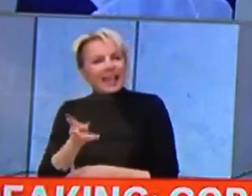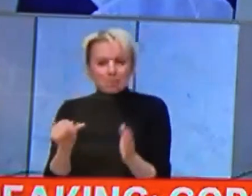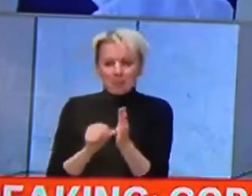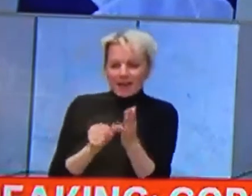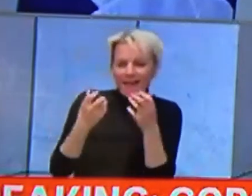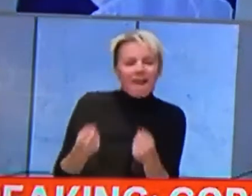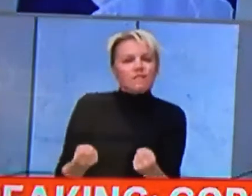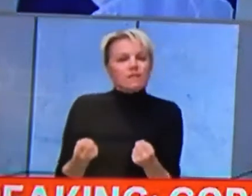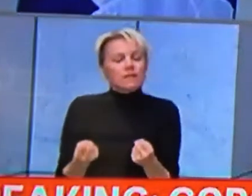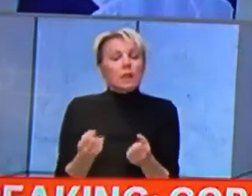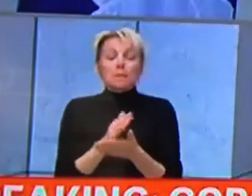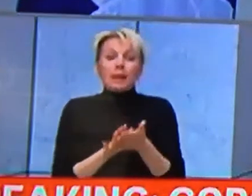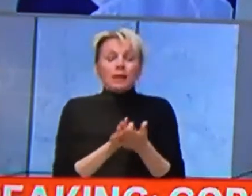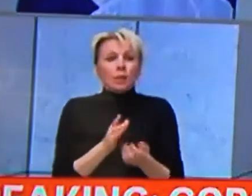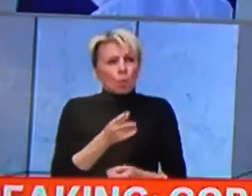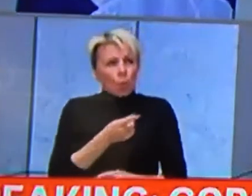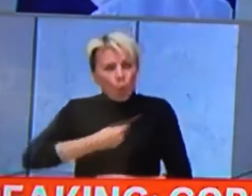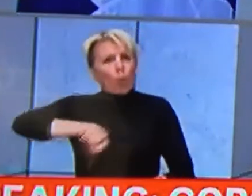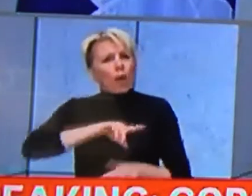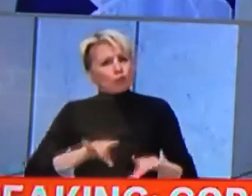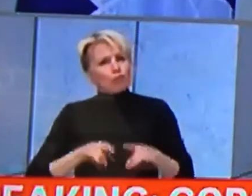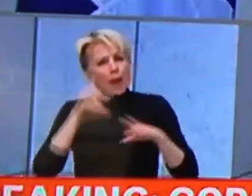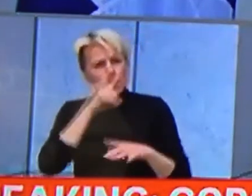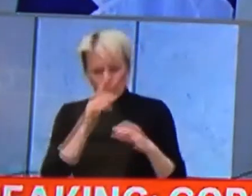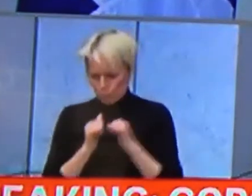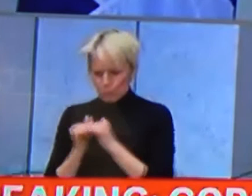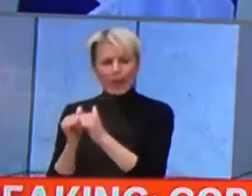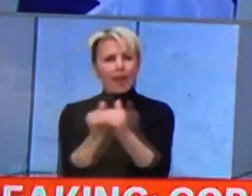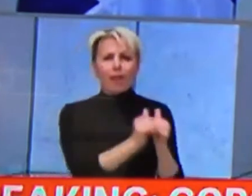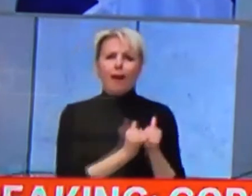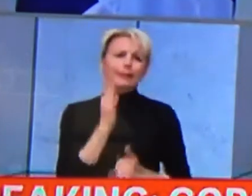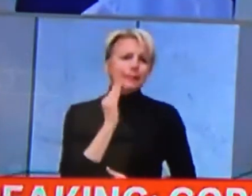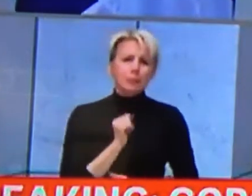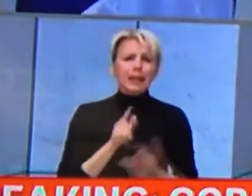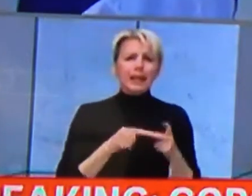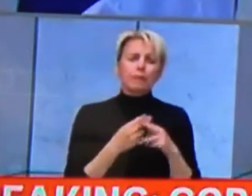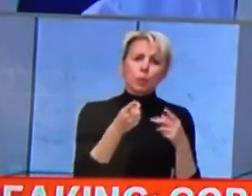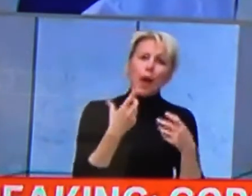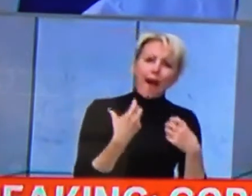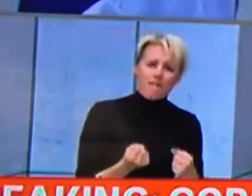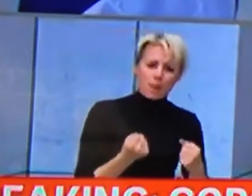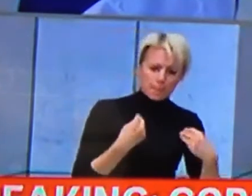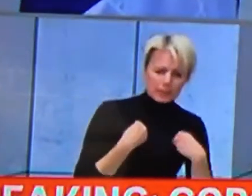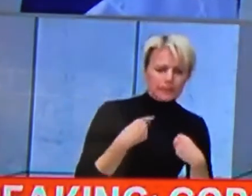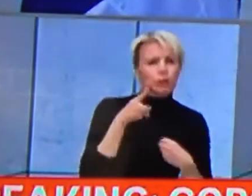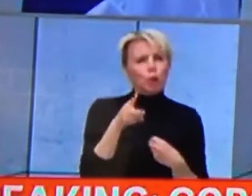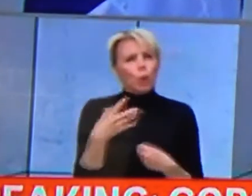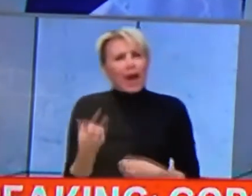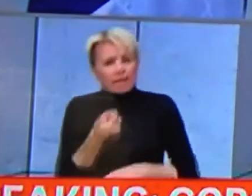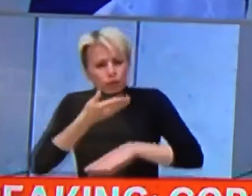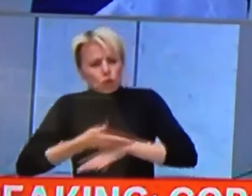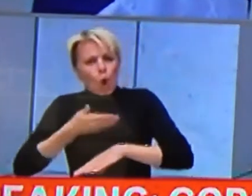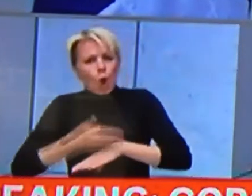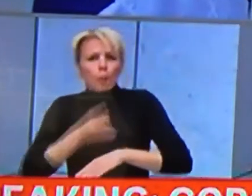we're all in it together. We're all in it. Whether you're the landlord, whether you're the lessee, whether you're an employee, whether you're the